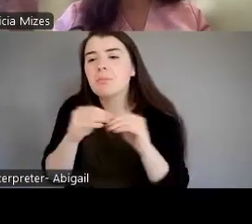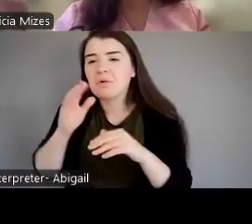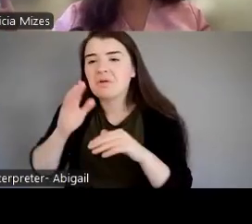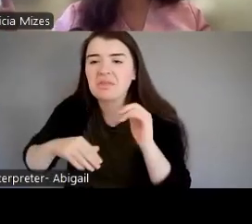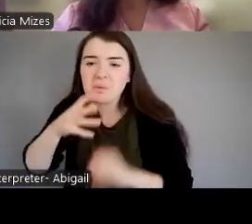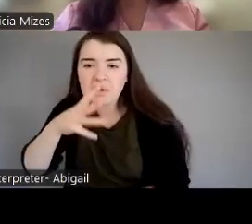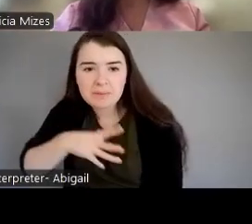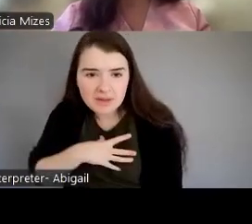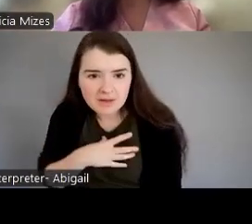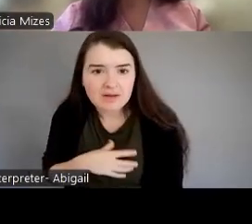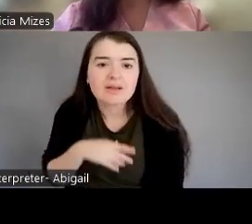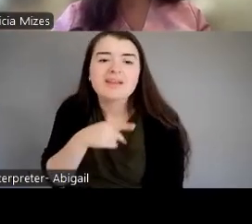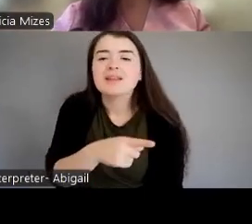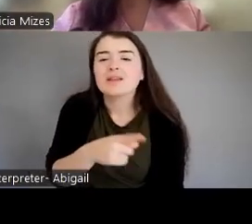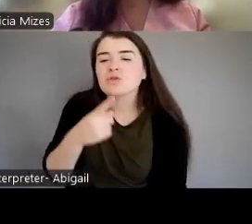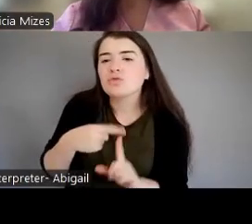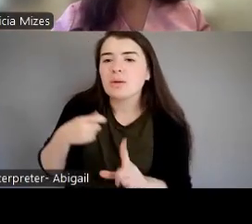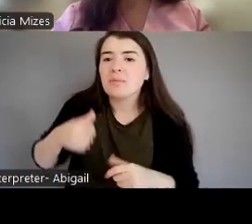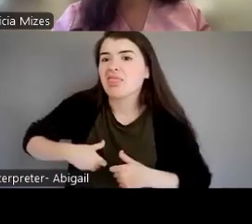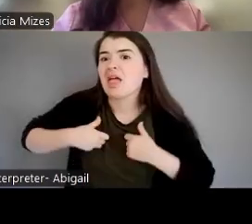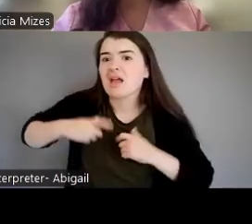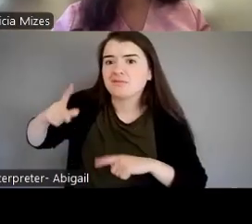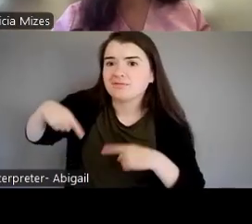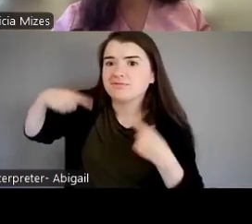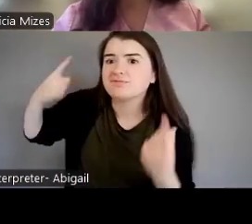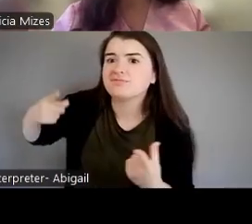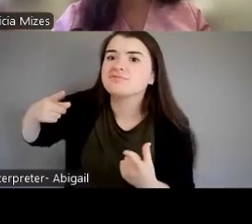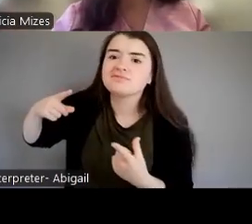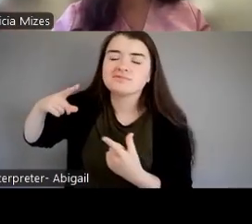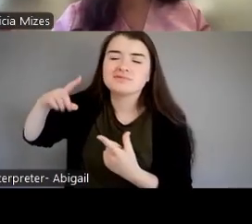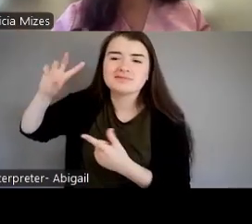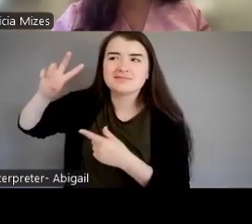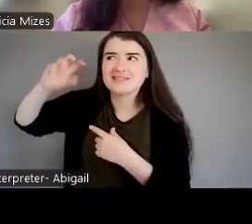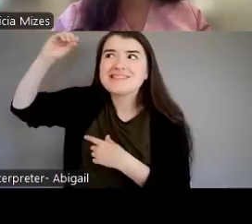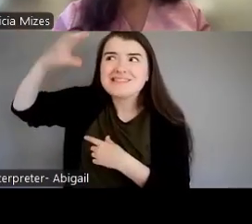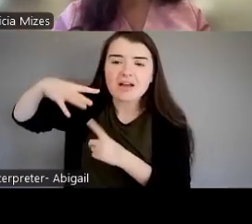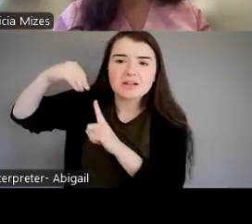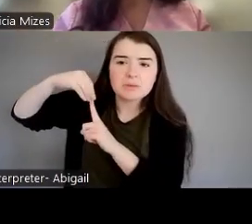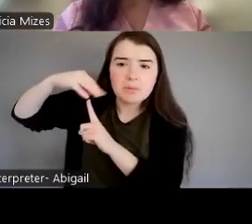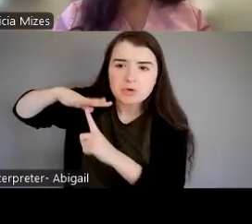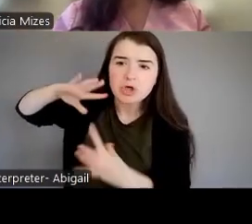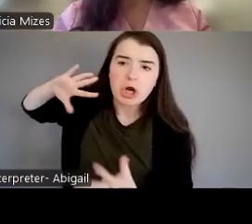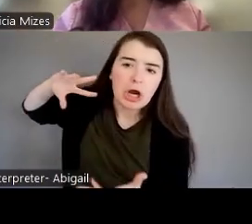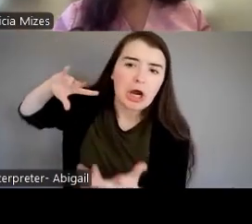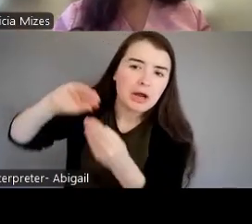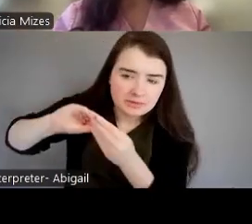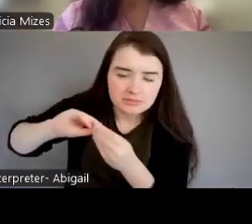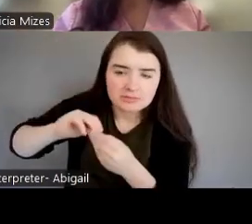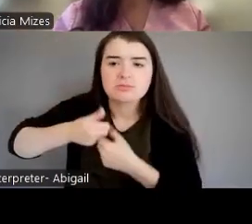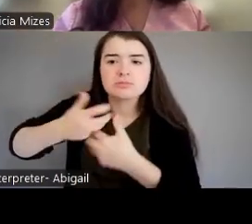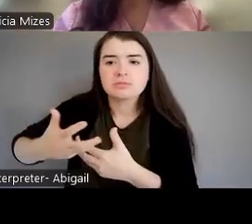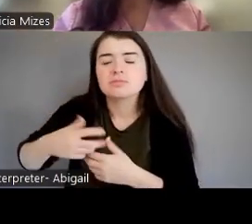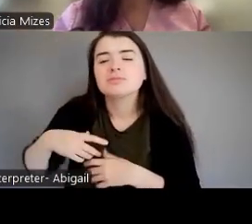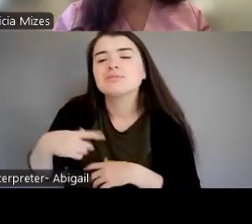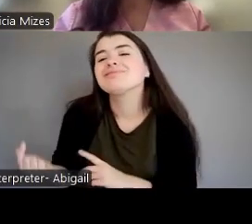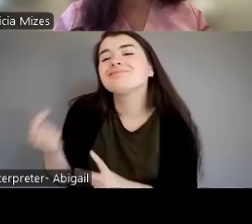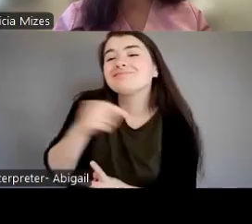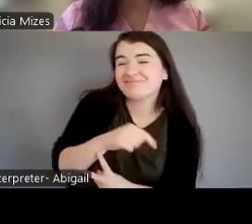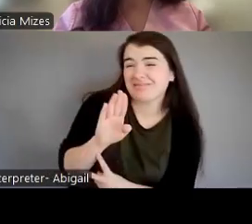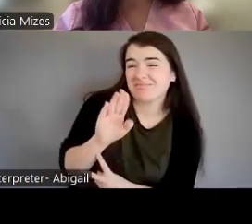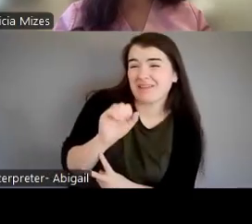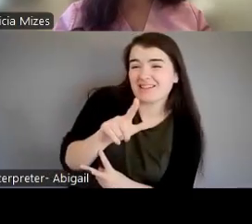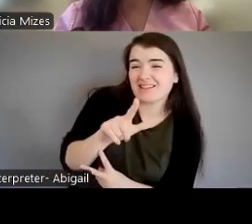lifetime exposure, whereas basal cell is more associated with the blistering sunburns. It can also be associated with HIV or AIDS,